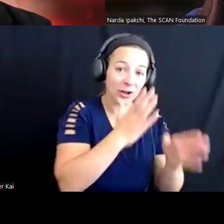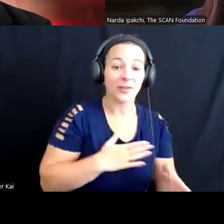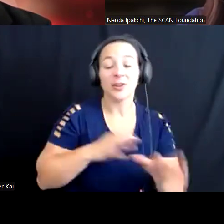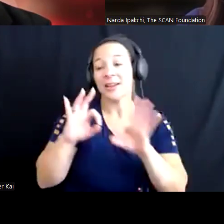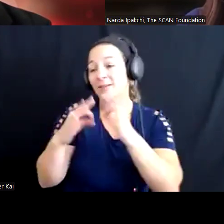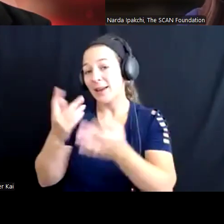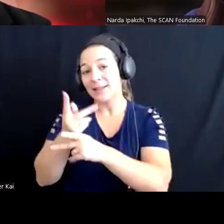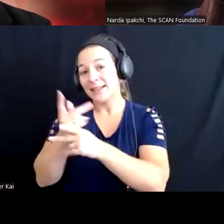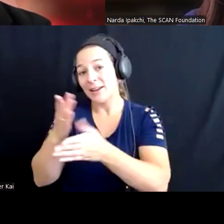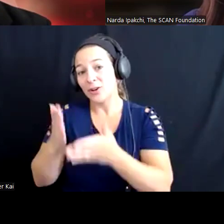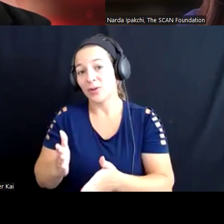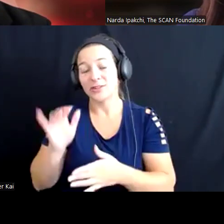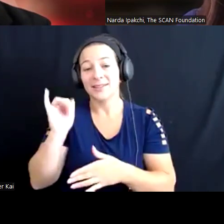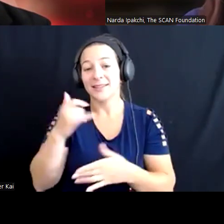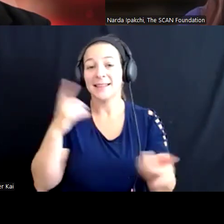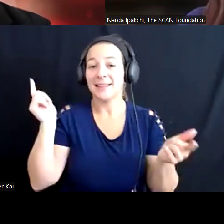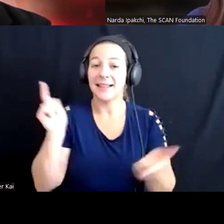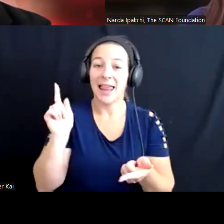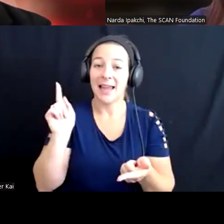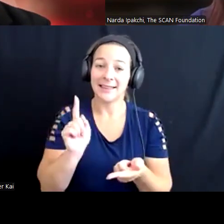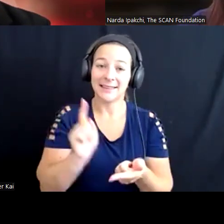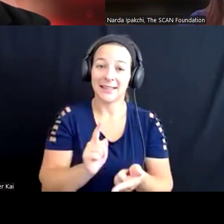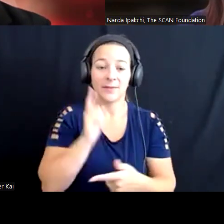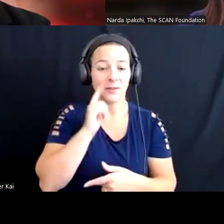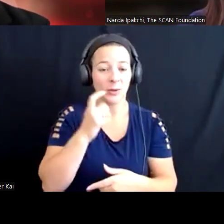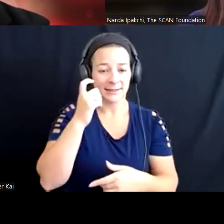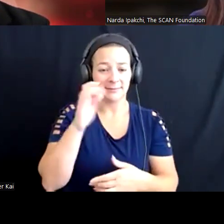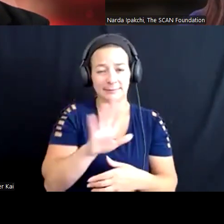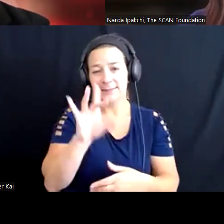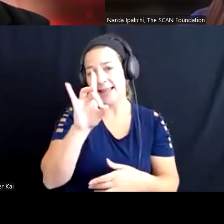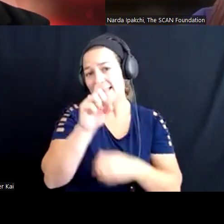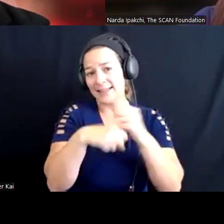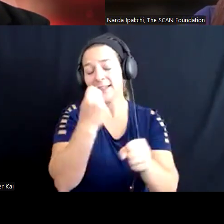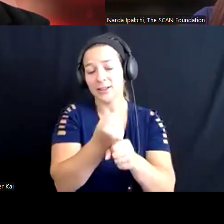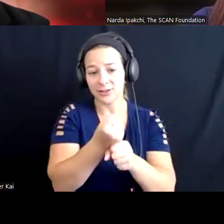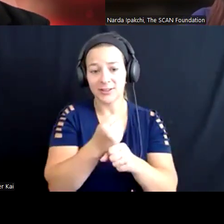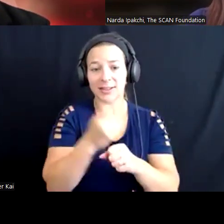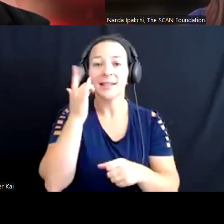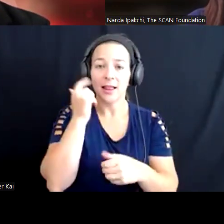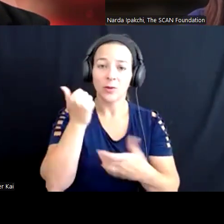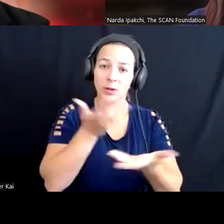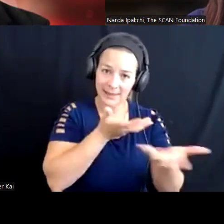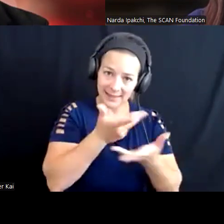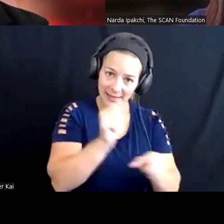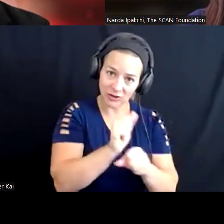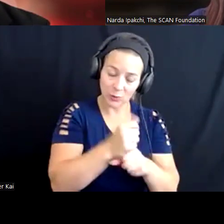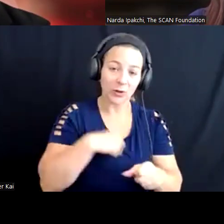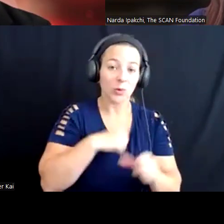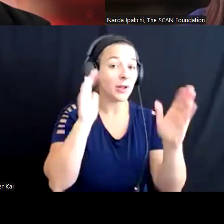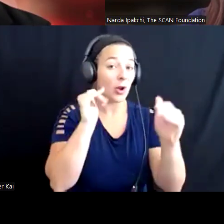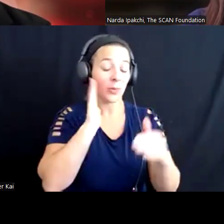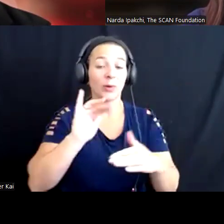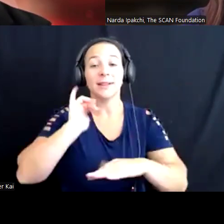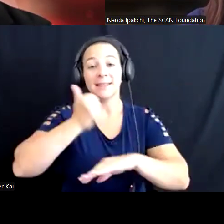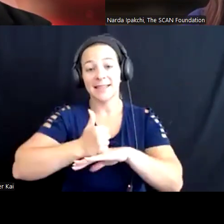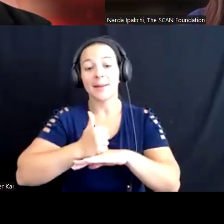decline. For nearly 8 years, AARP California has been engaged in work that we anticipate and hope will lead to the creation of a state